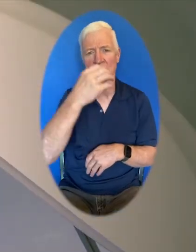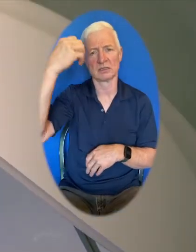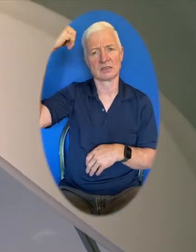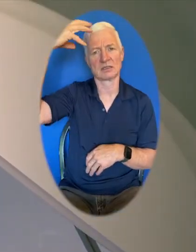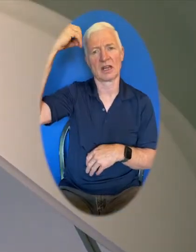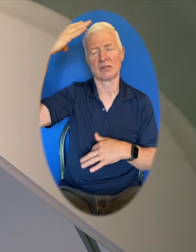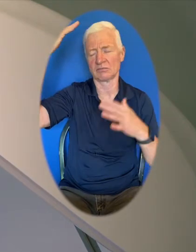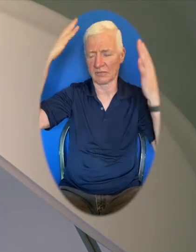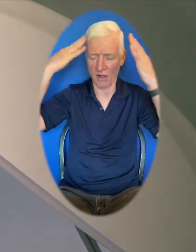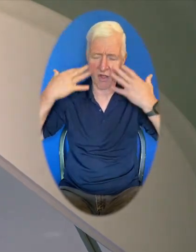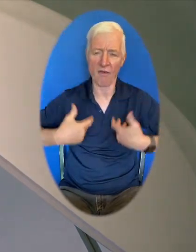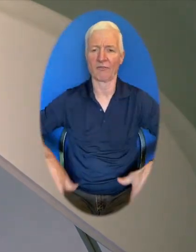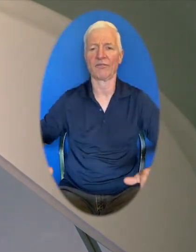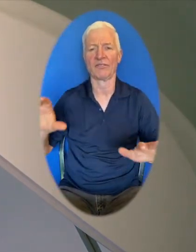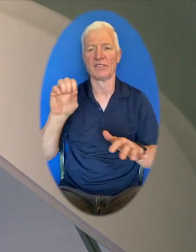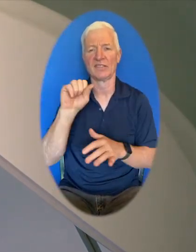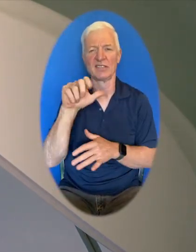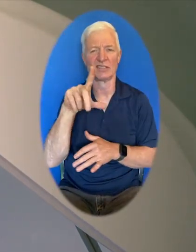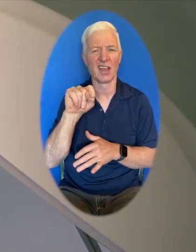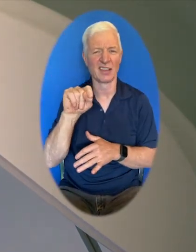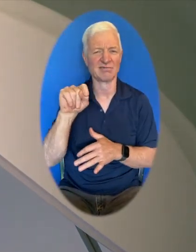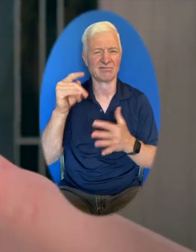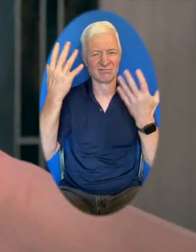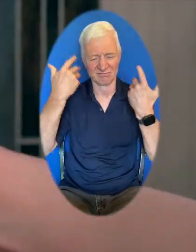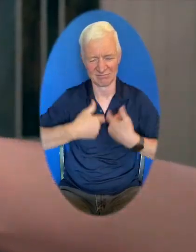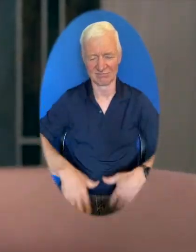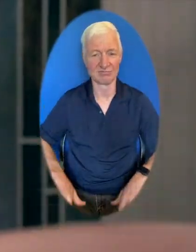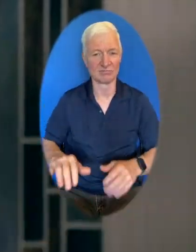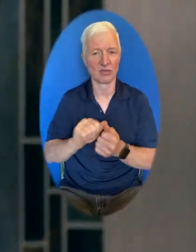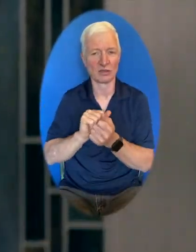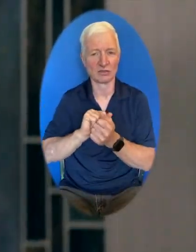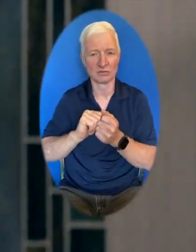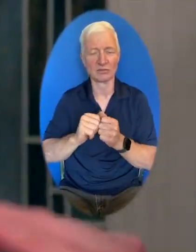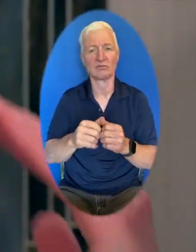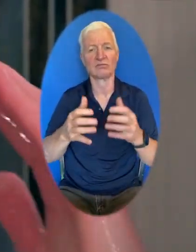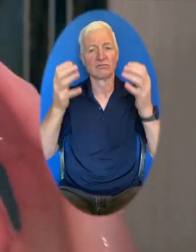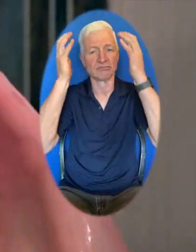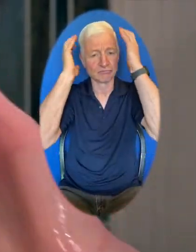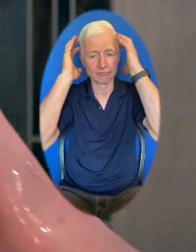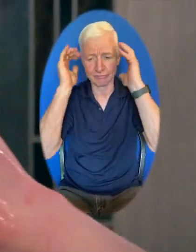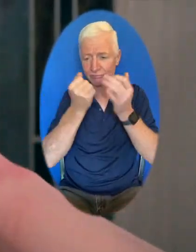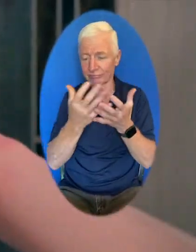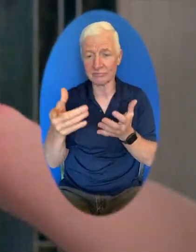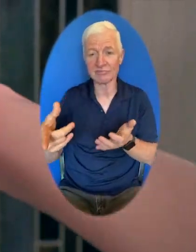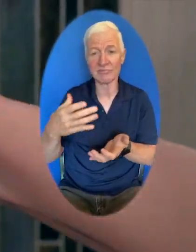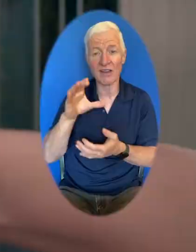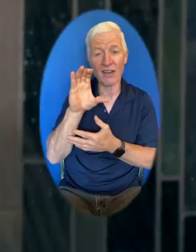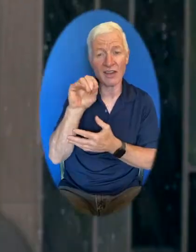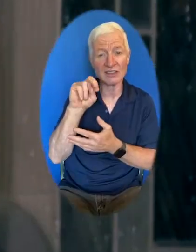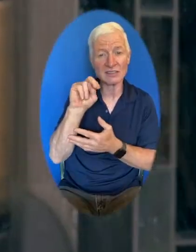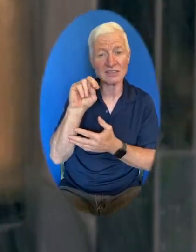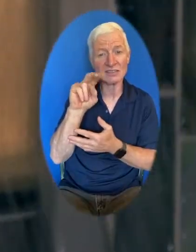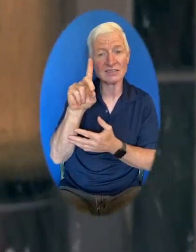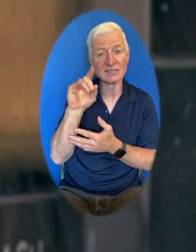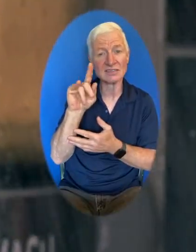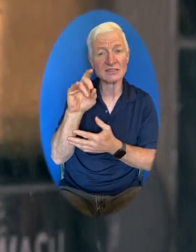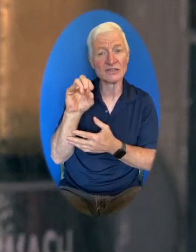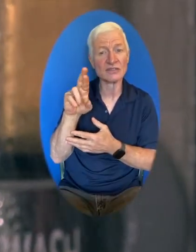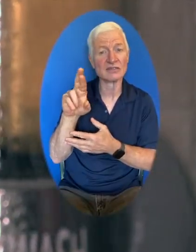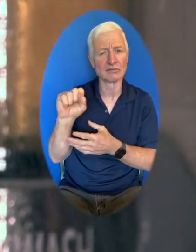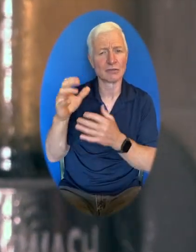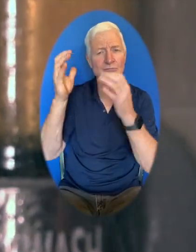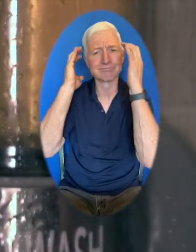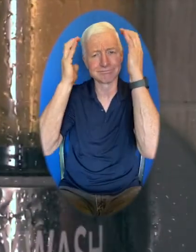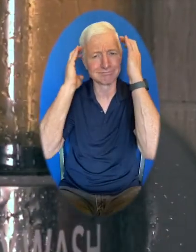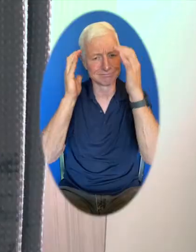reason, please step directly into the shower and rinse off thoroughly. Do not walk around the room covered in salt. It's okay to use